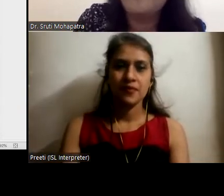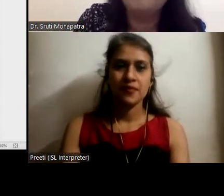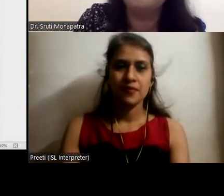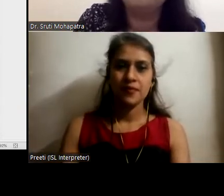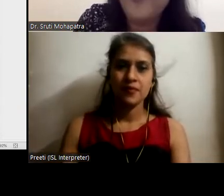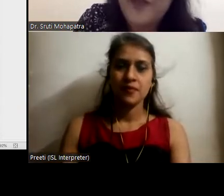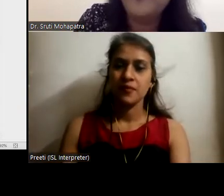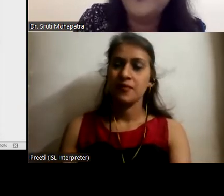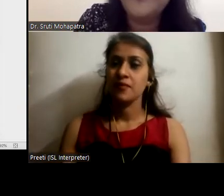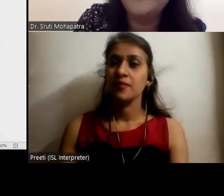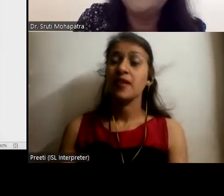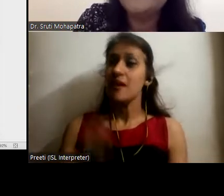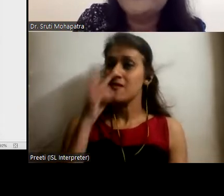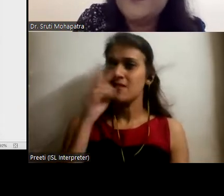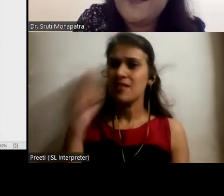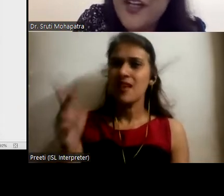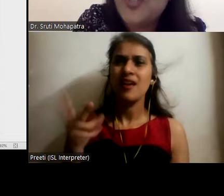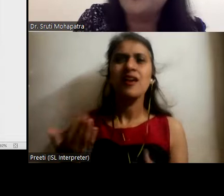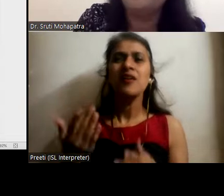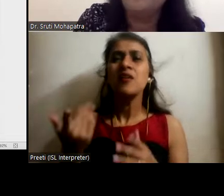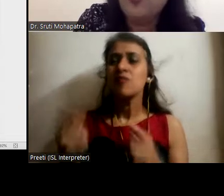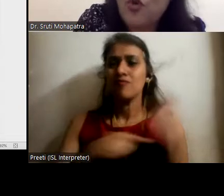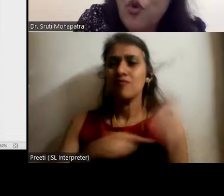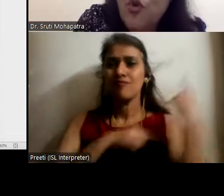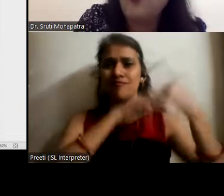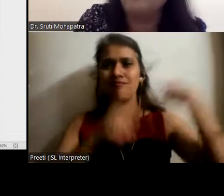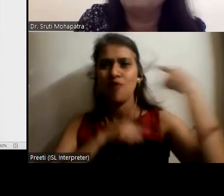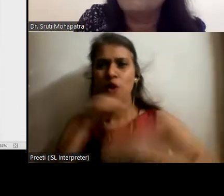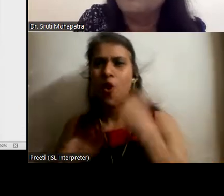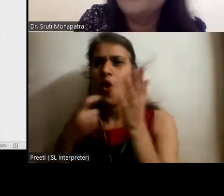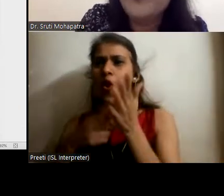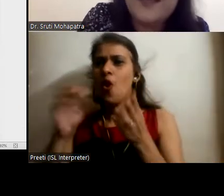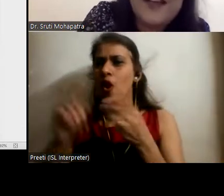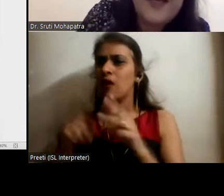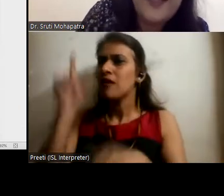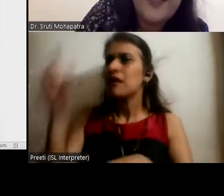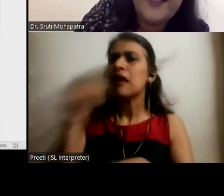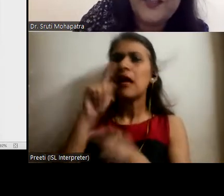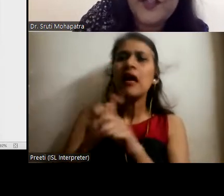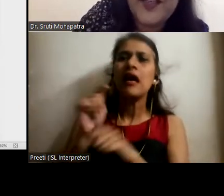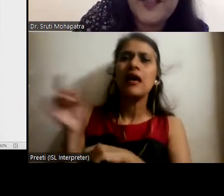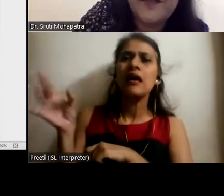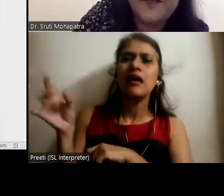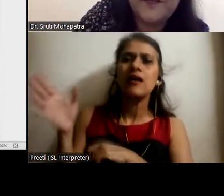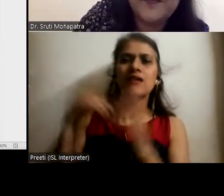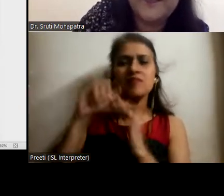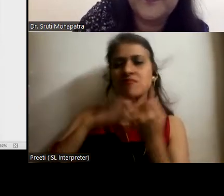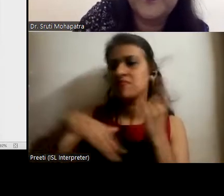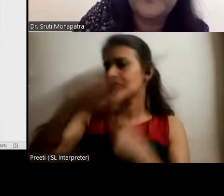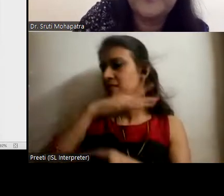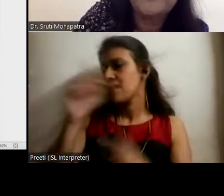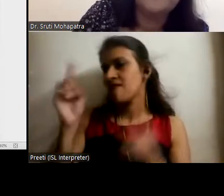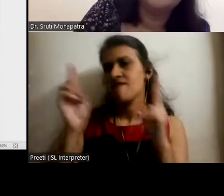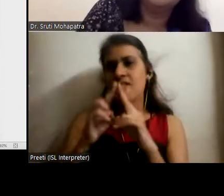awareness fare very poorly is the traditional role of a woman in the Indian society.